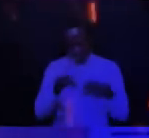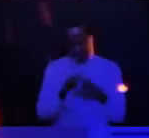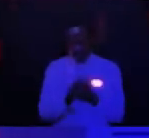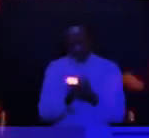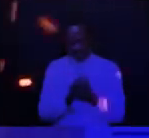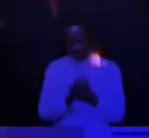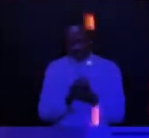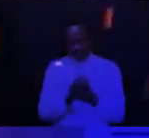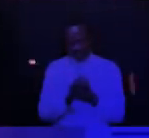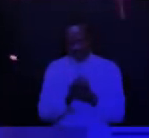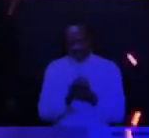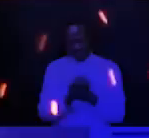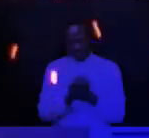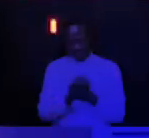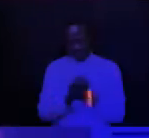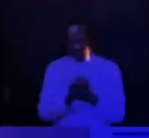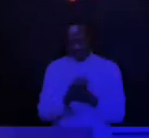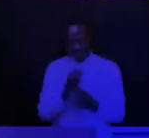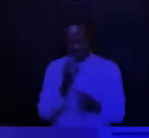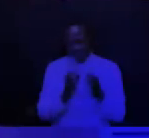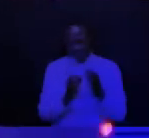has given you is being abused,